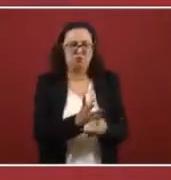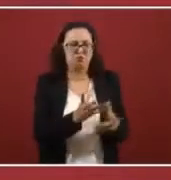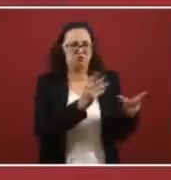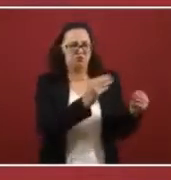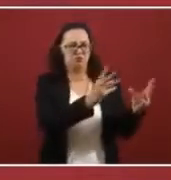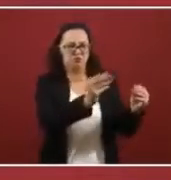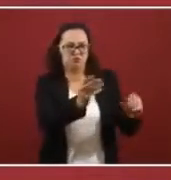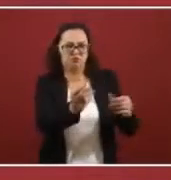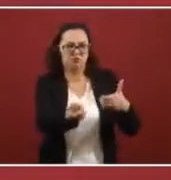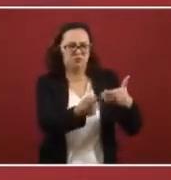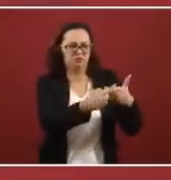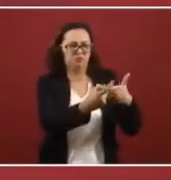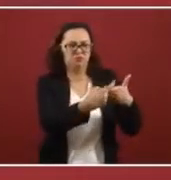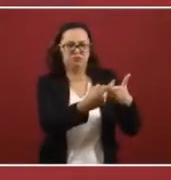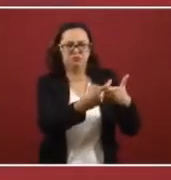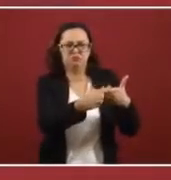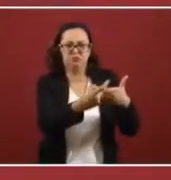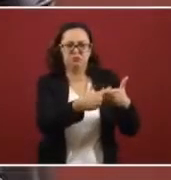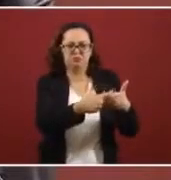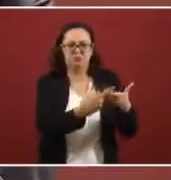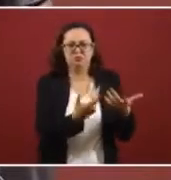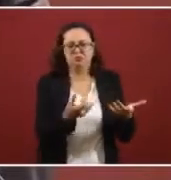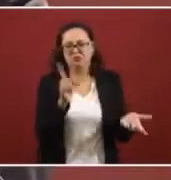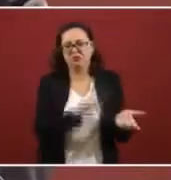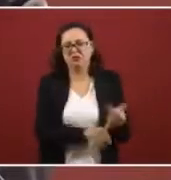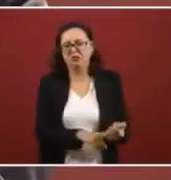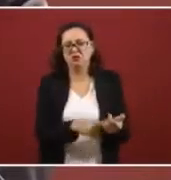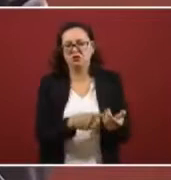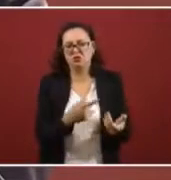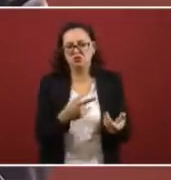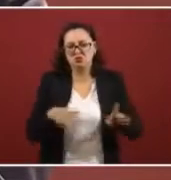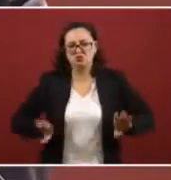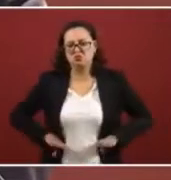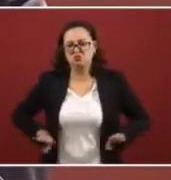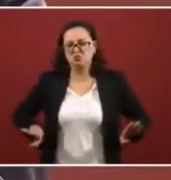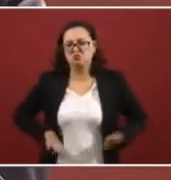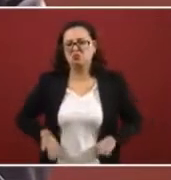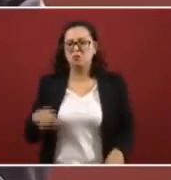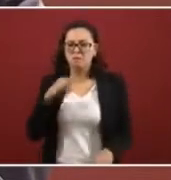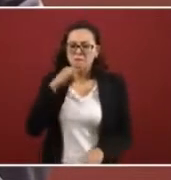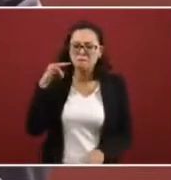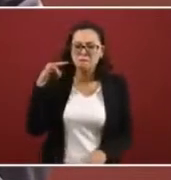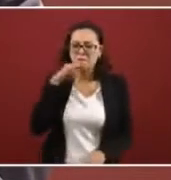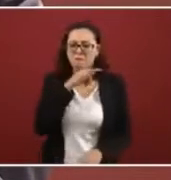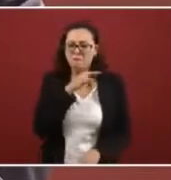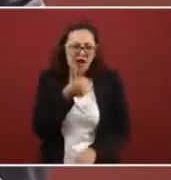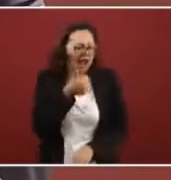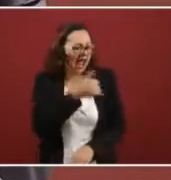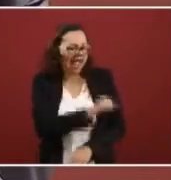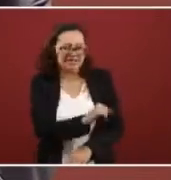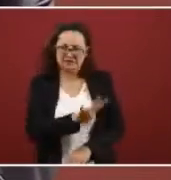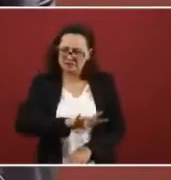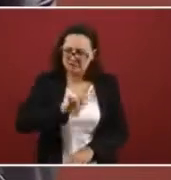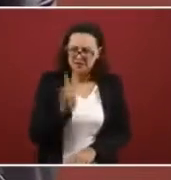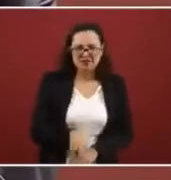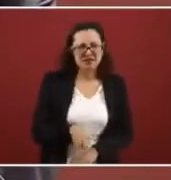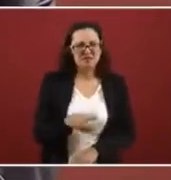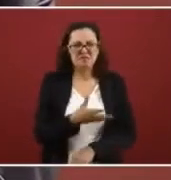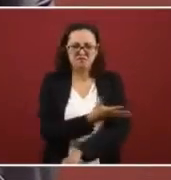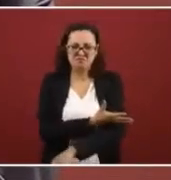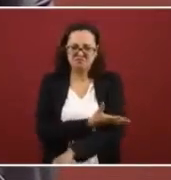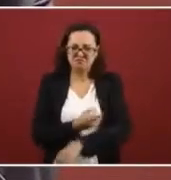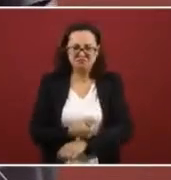more ample than that. It has as its doctrine hypocrisy. That's its true